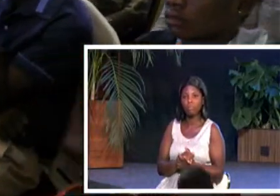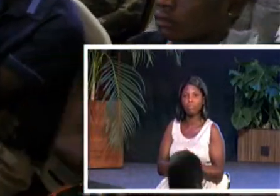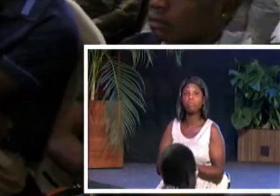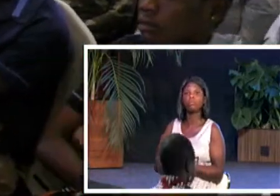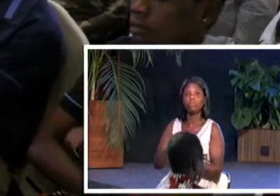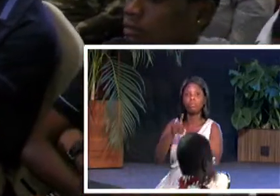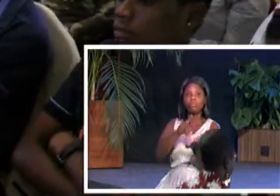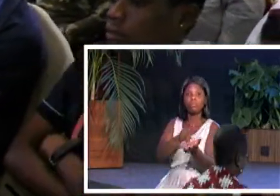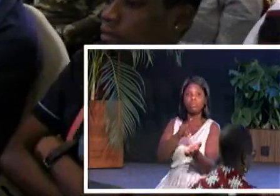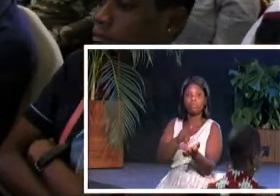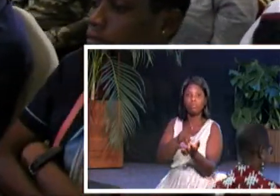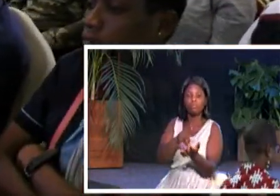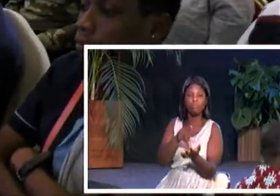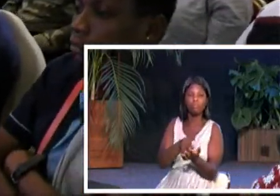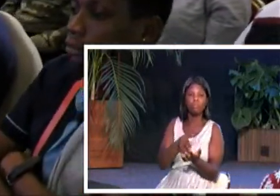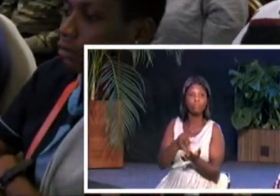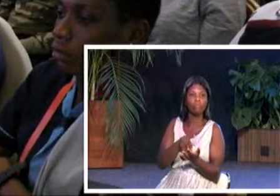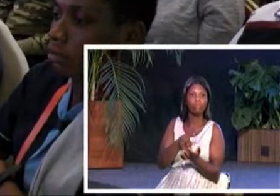Ansa. Doc, good to see you.